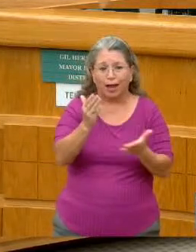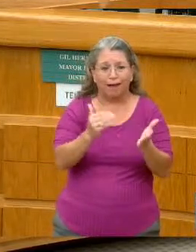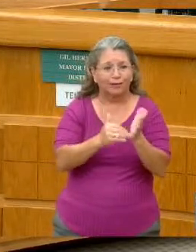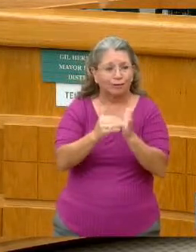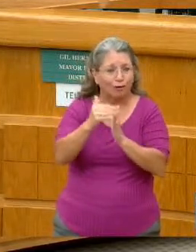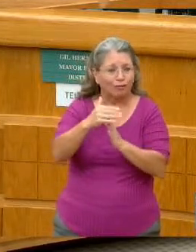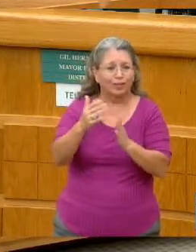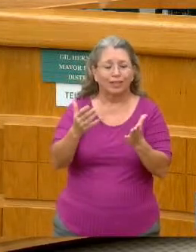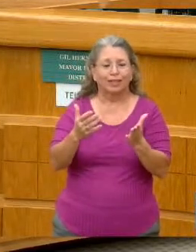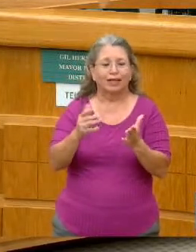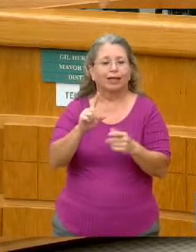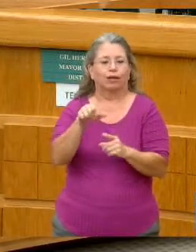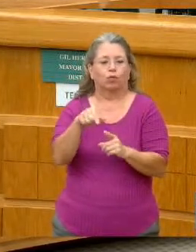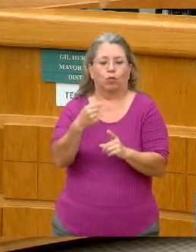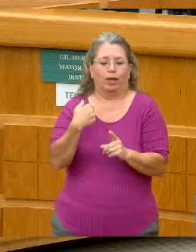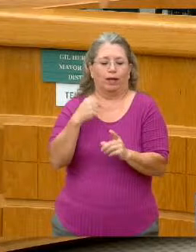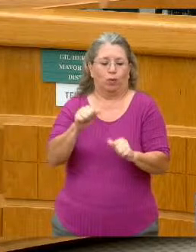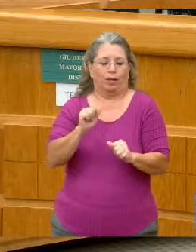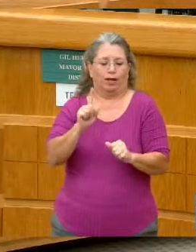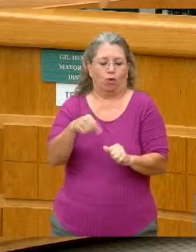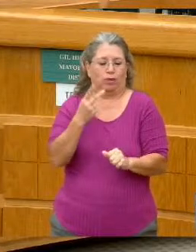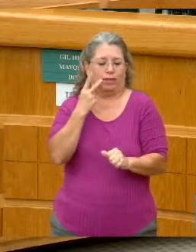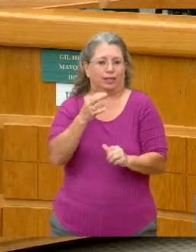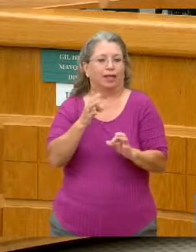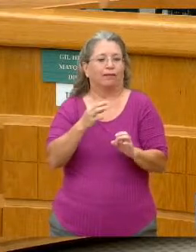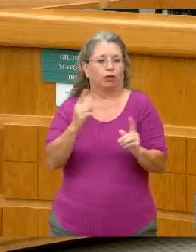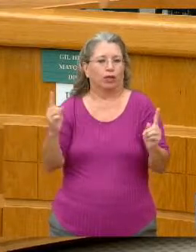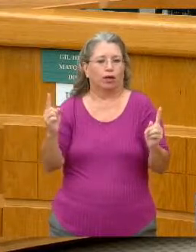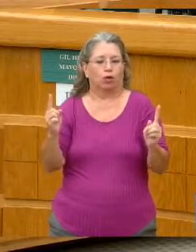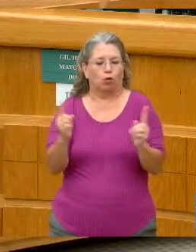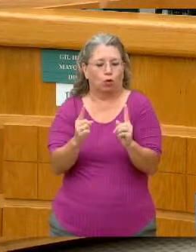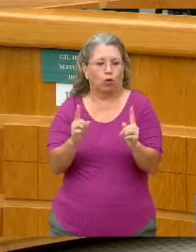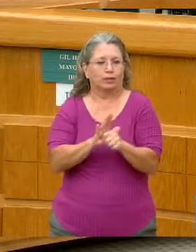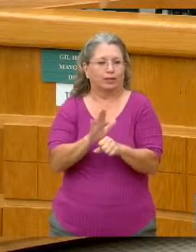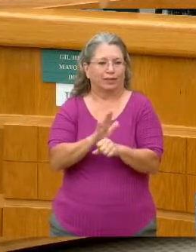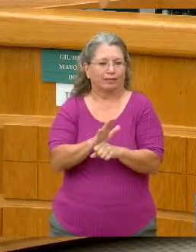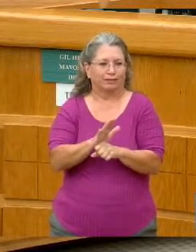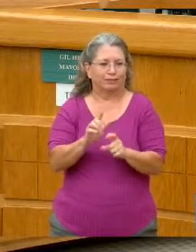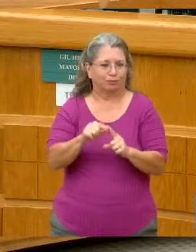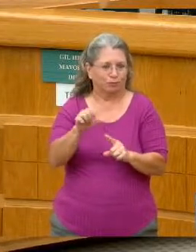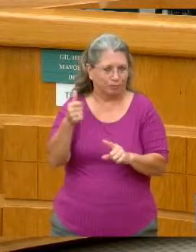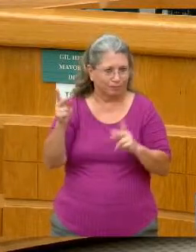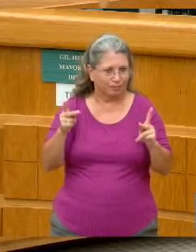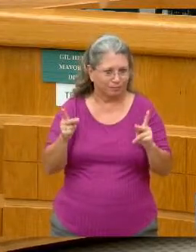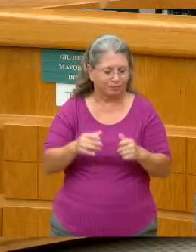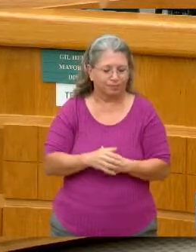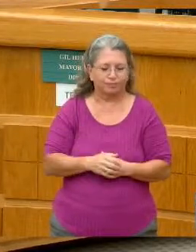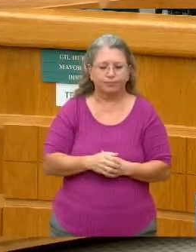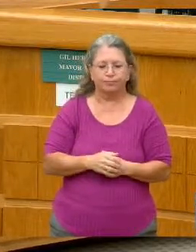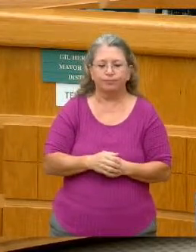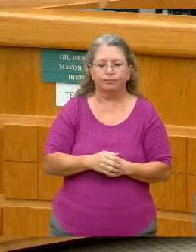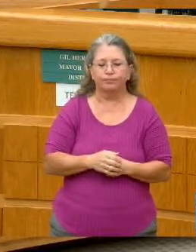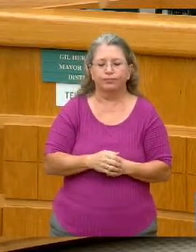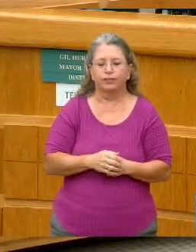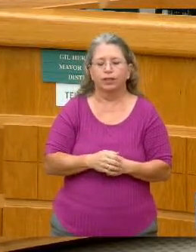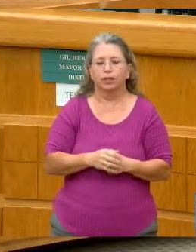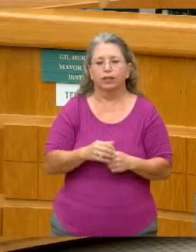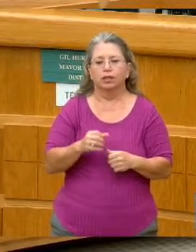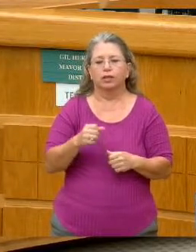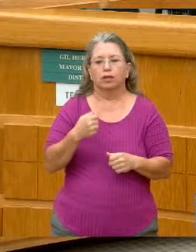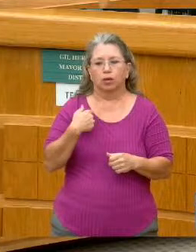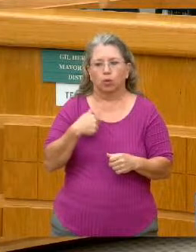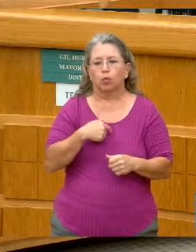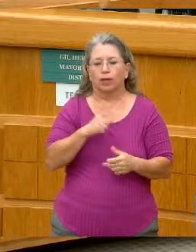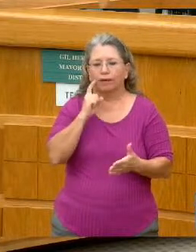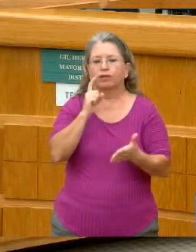if you come close to other people. Now, based on you coming close to other people, we've been increasing in terms of how many